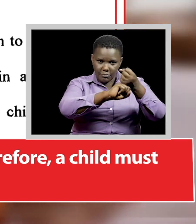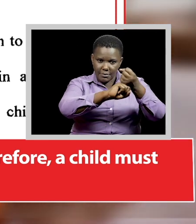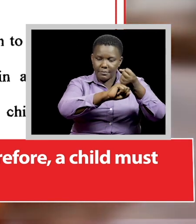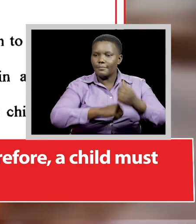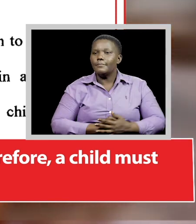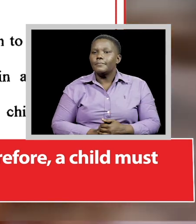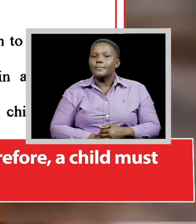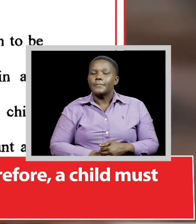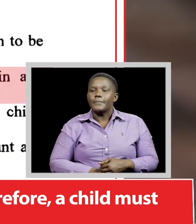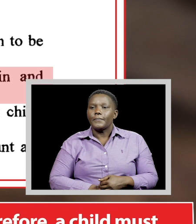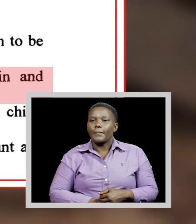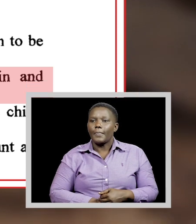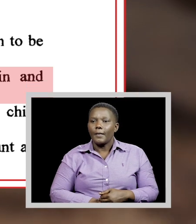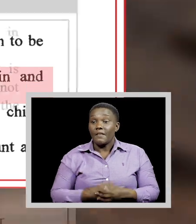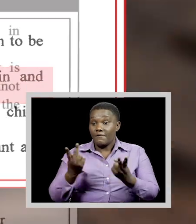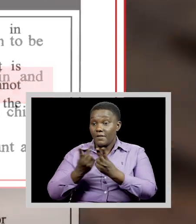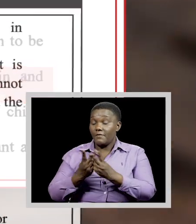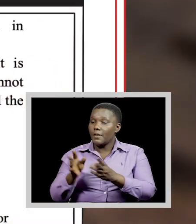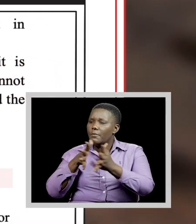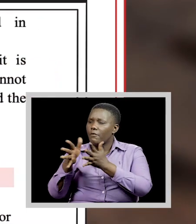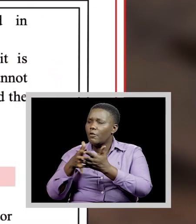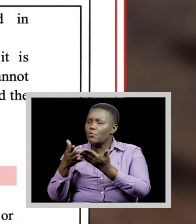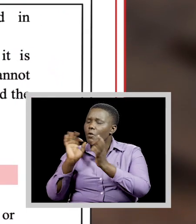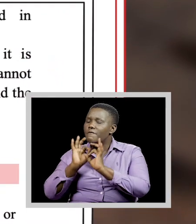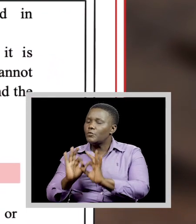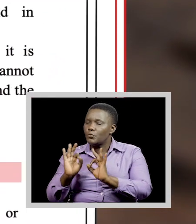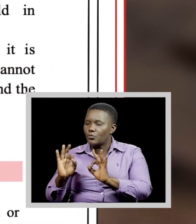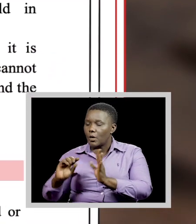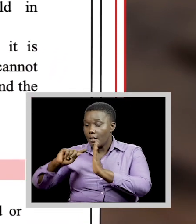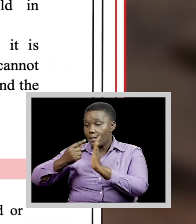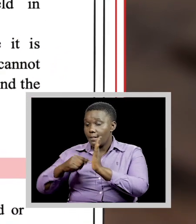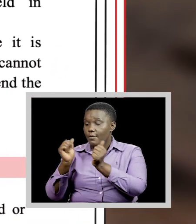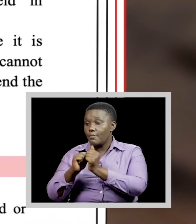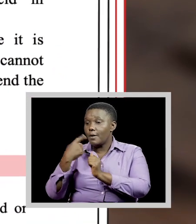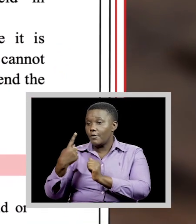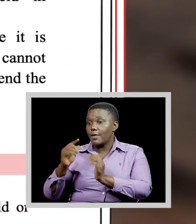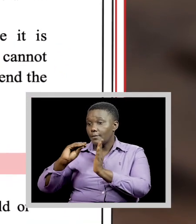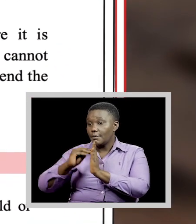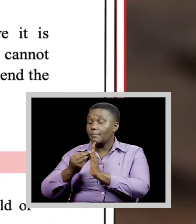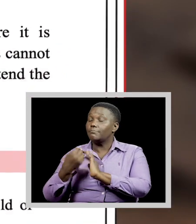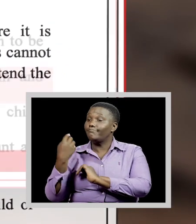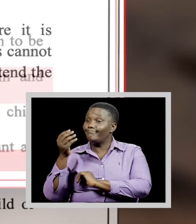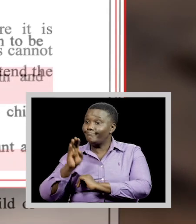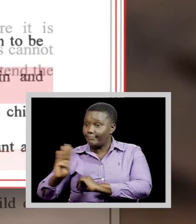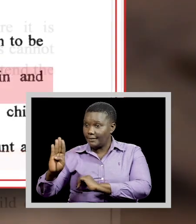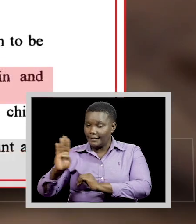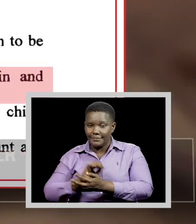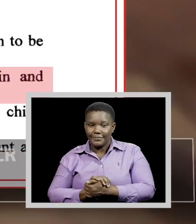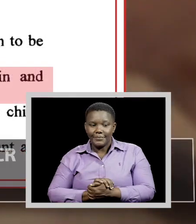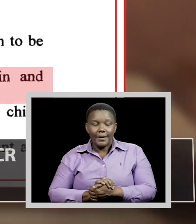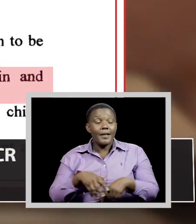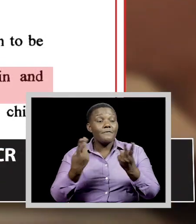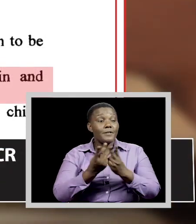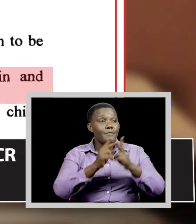her. This is also supported under Rule 11, Subrule 3B of the Juvenile Court Rules